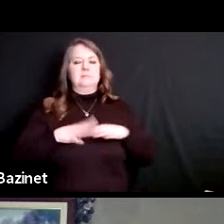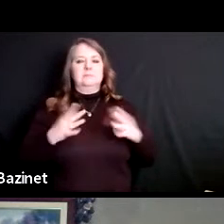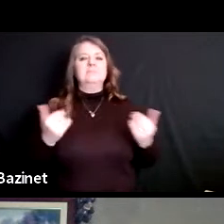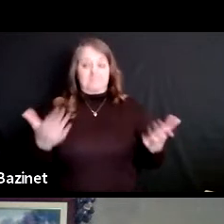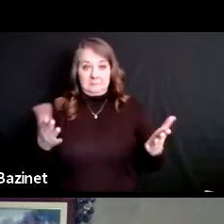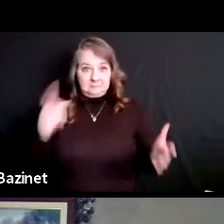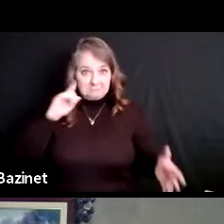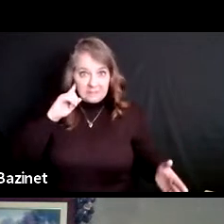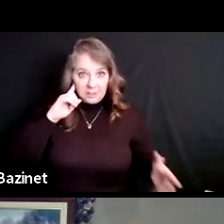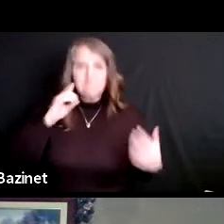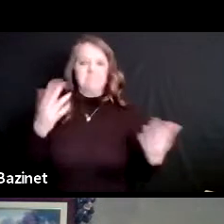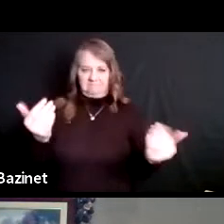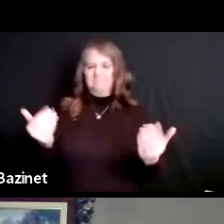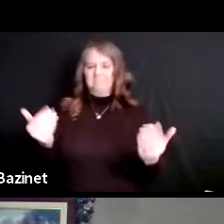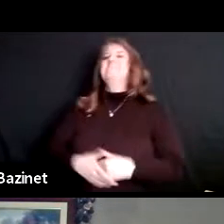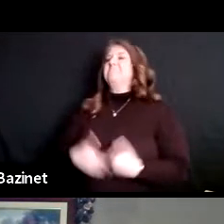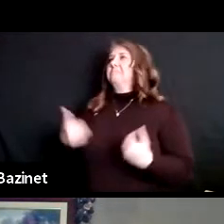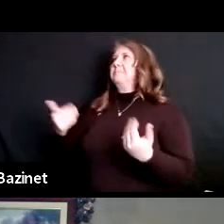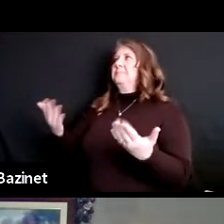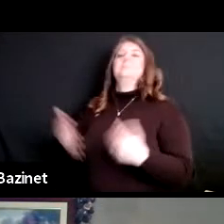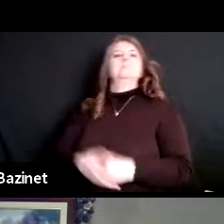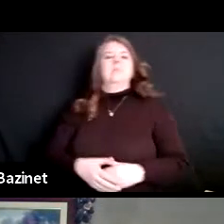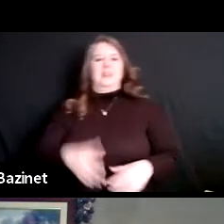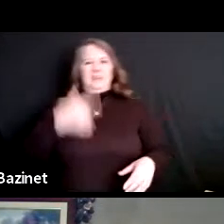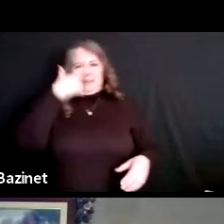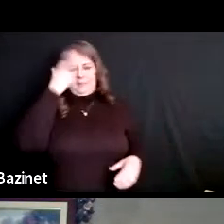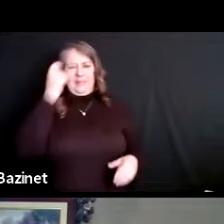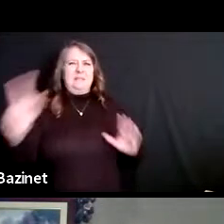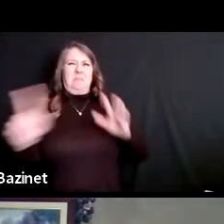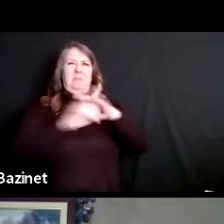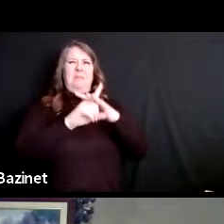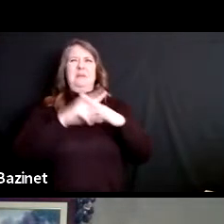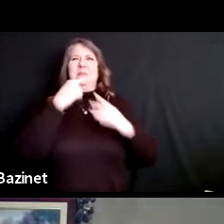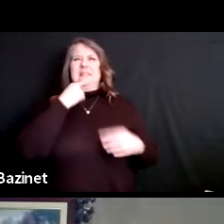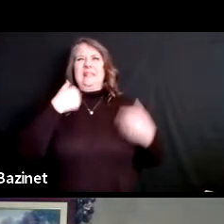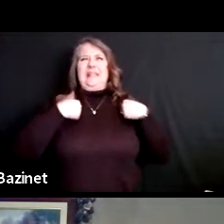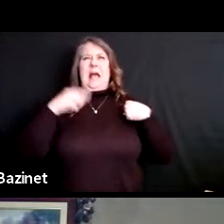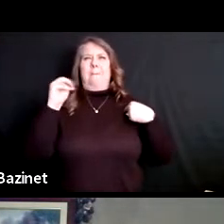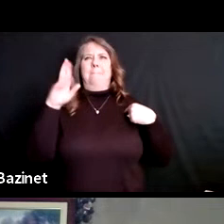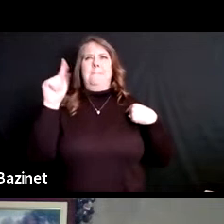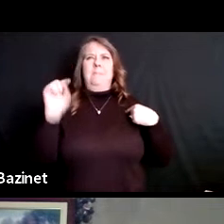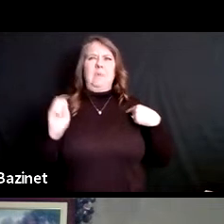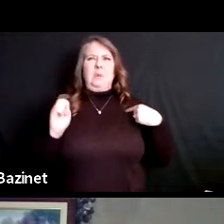Hear me? You're unmuted. Okay, because it came up on my screen that I was muted.